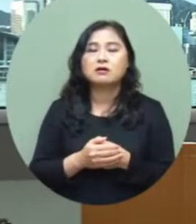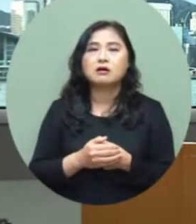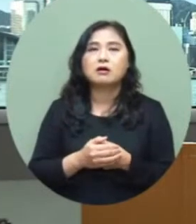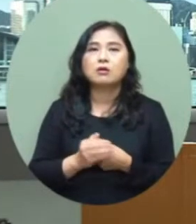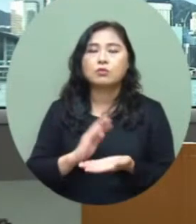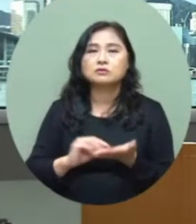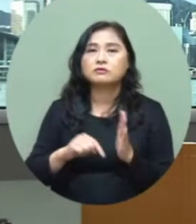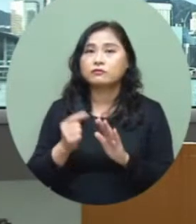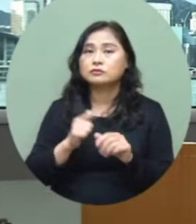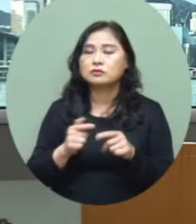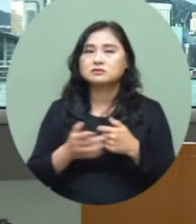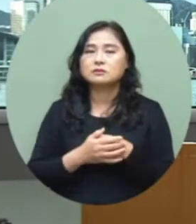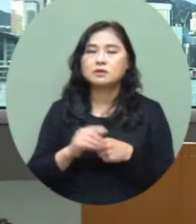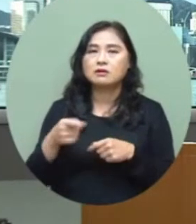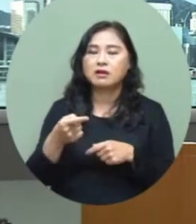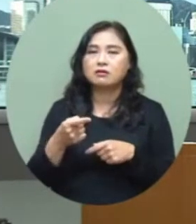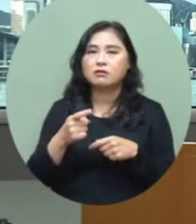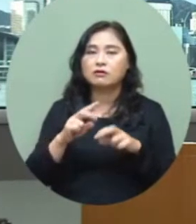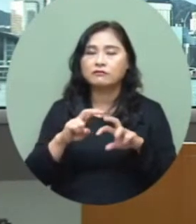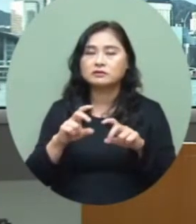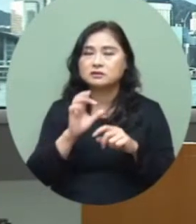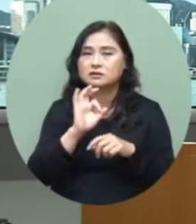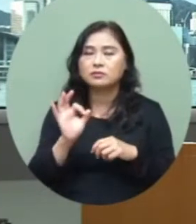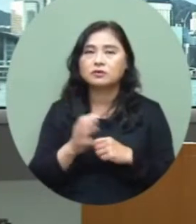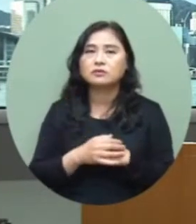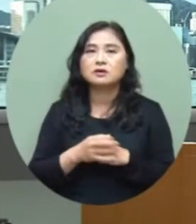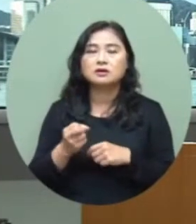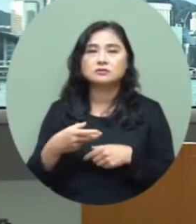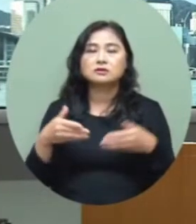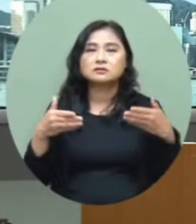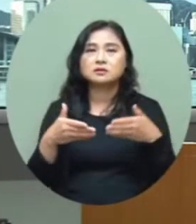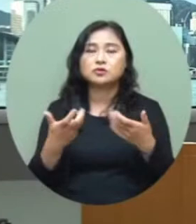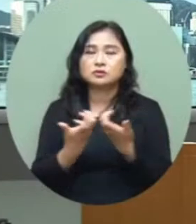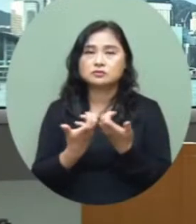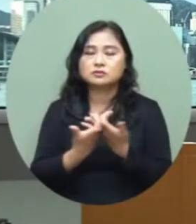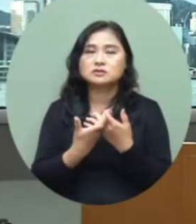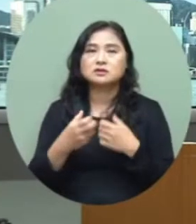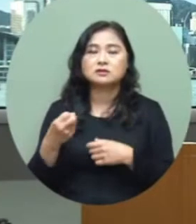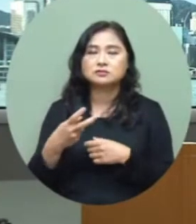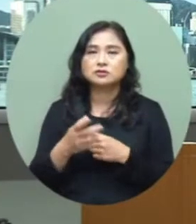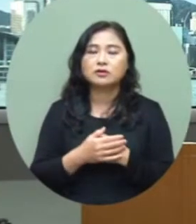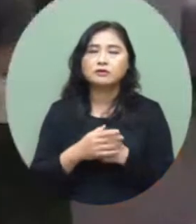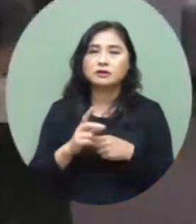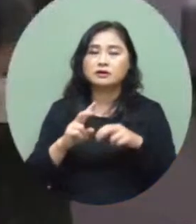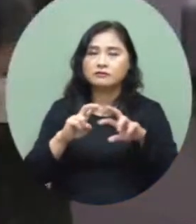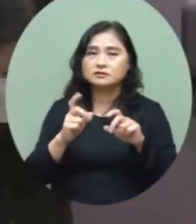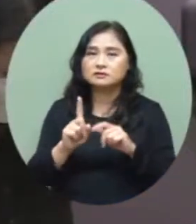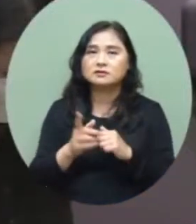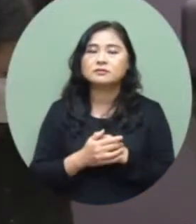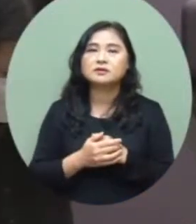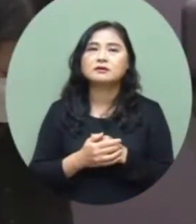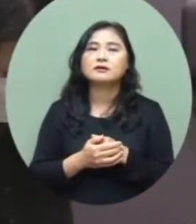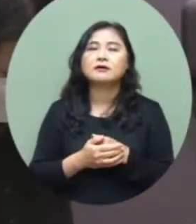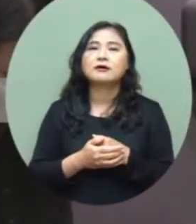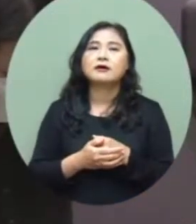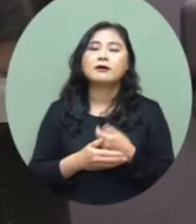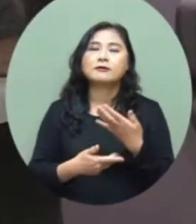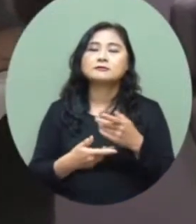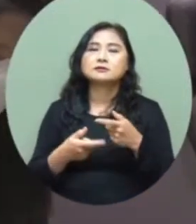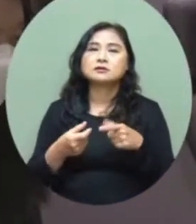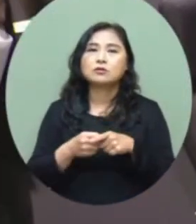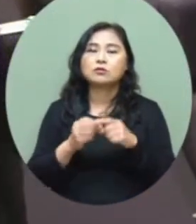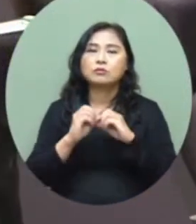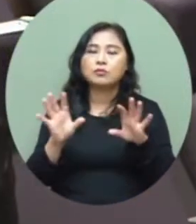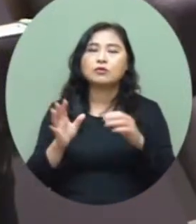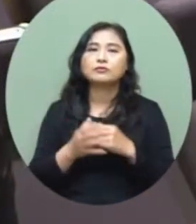were asymptomatic. So would there be further analysis? And also targeting these figures, what kind of analysis will be